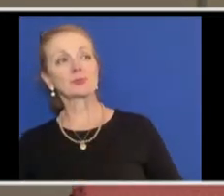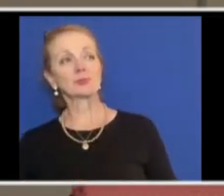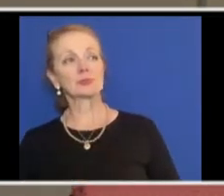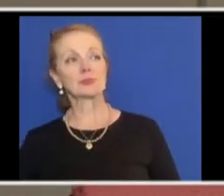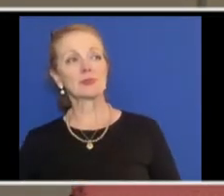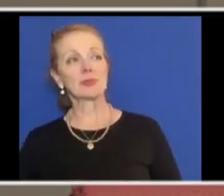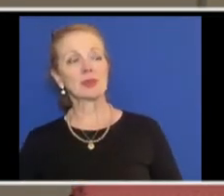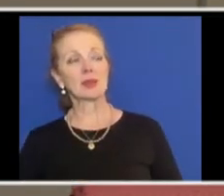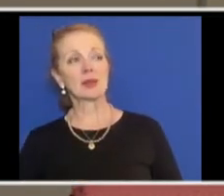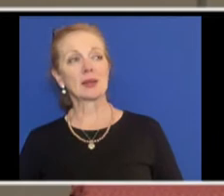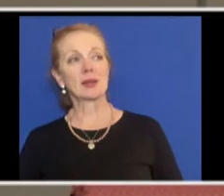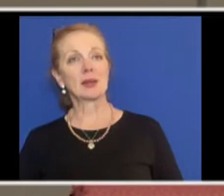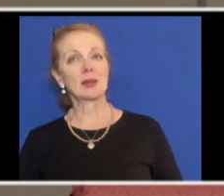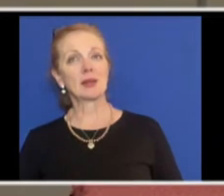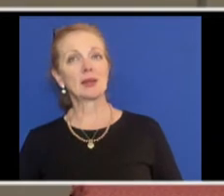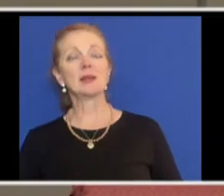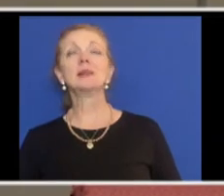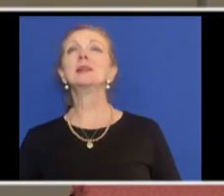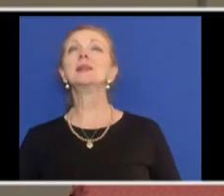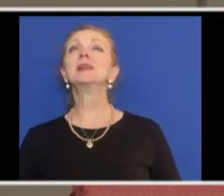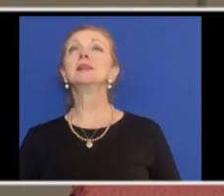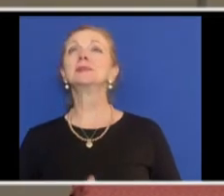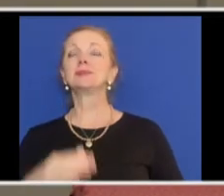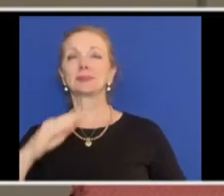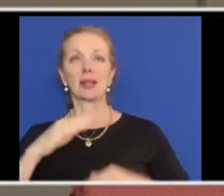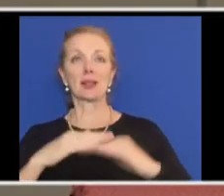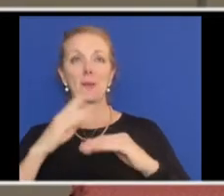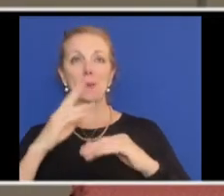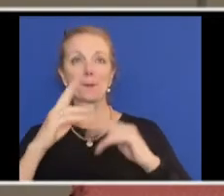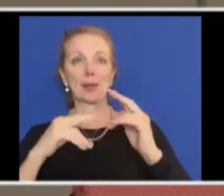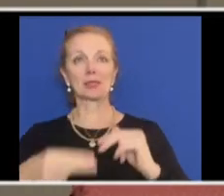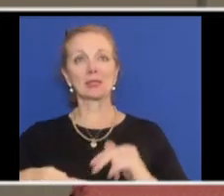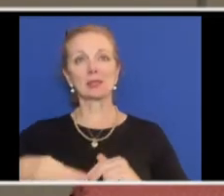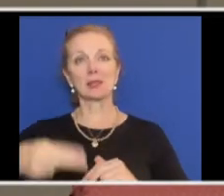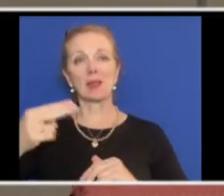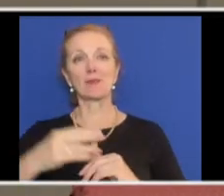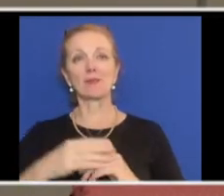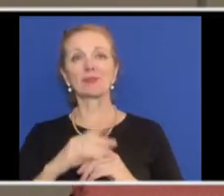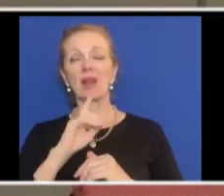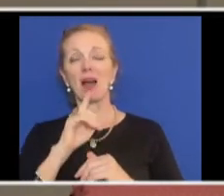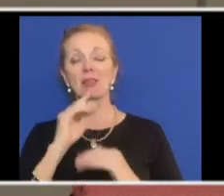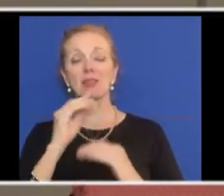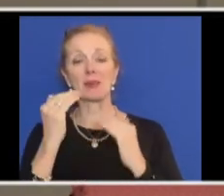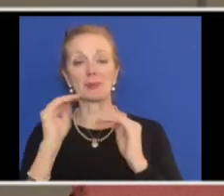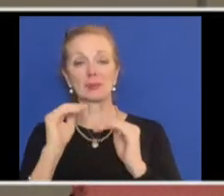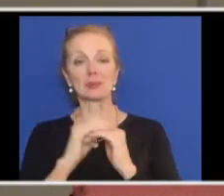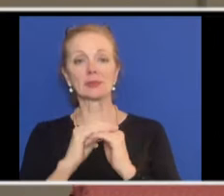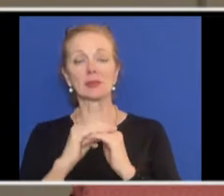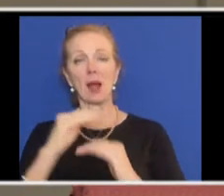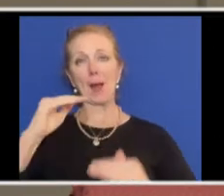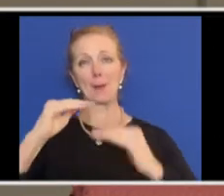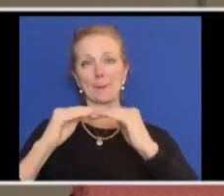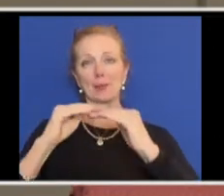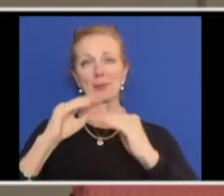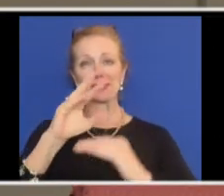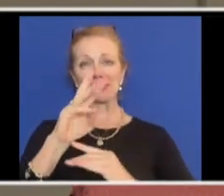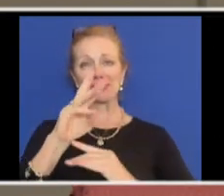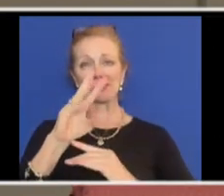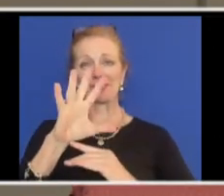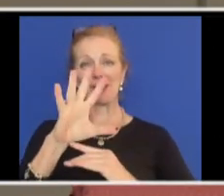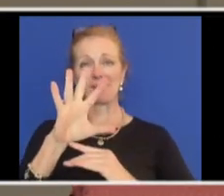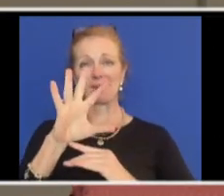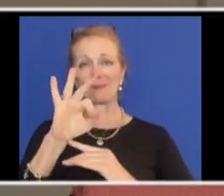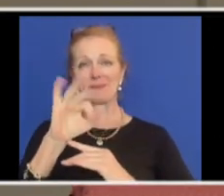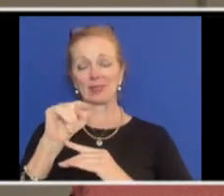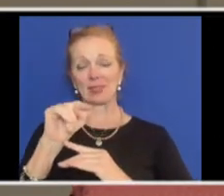so we have in here that the maximum Building height they are limits of up to the 65 feet and to